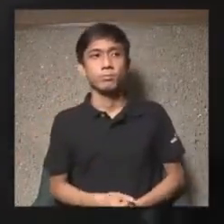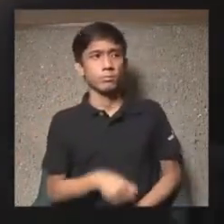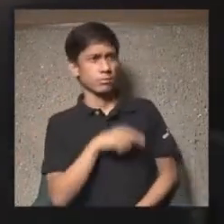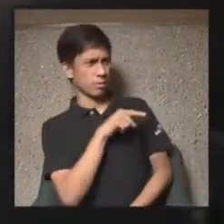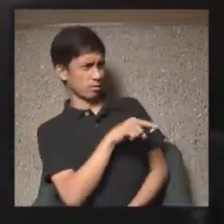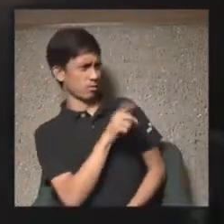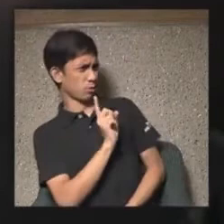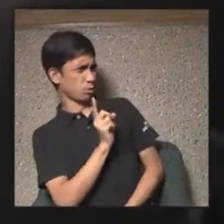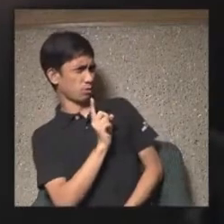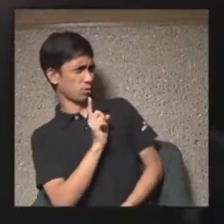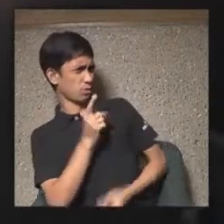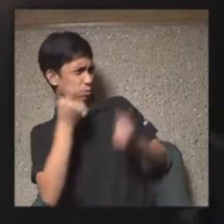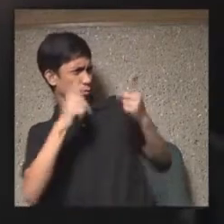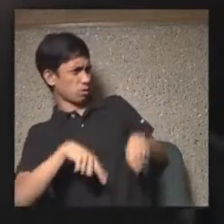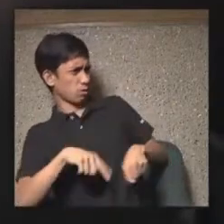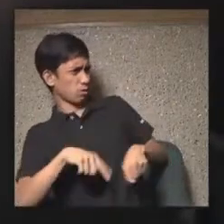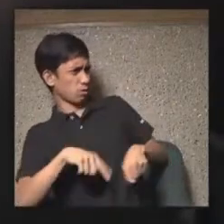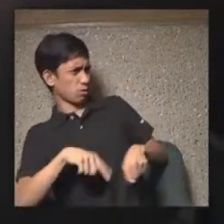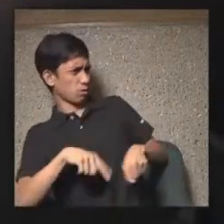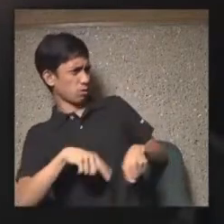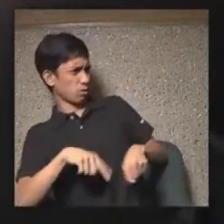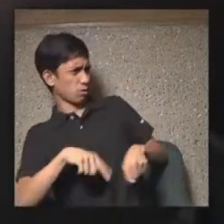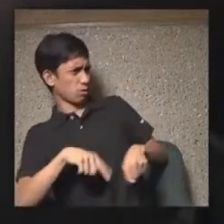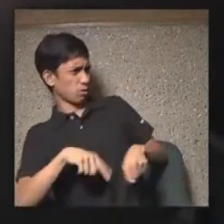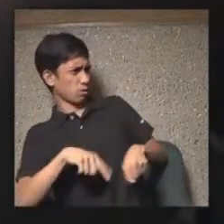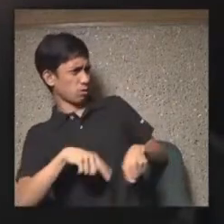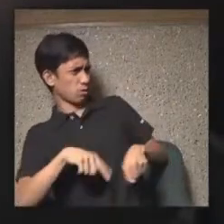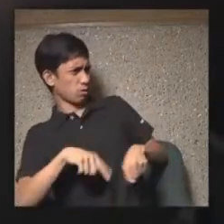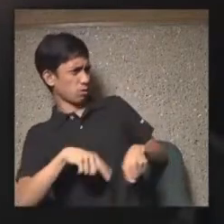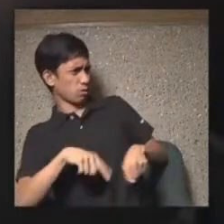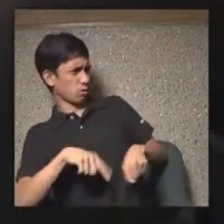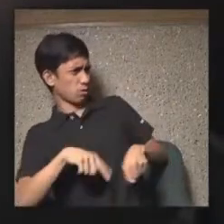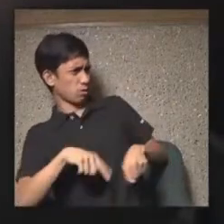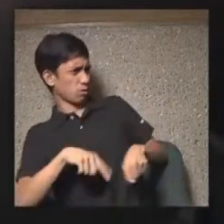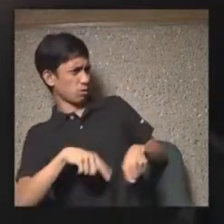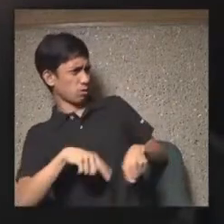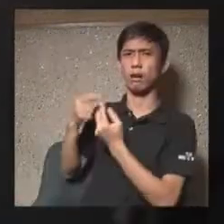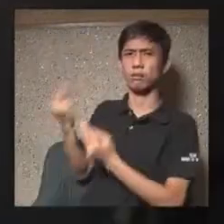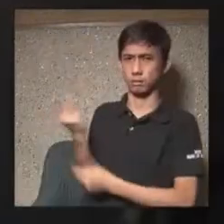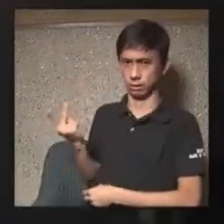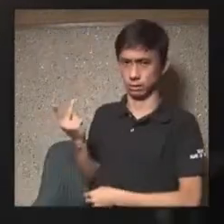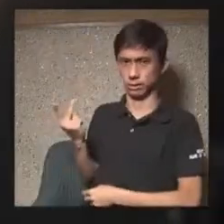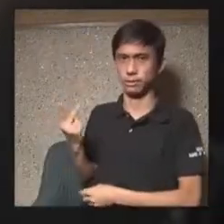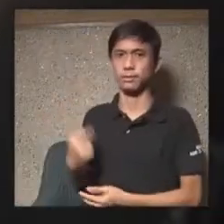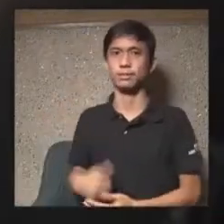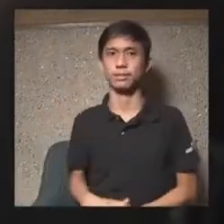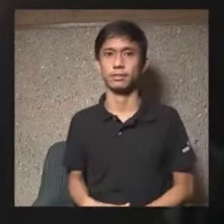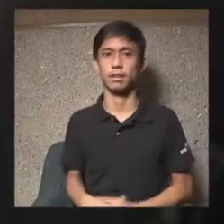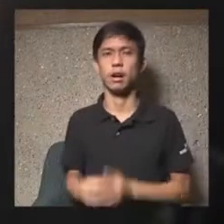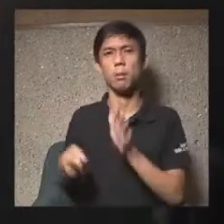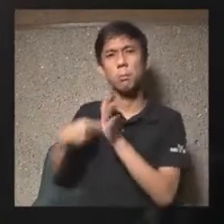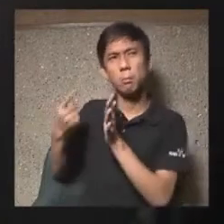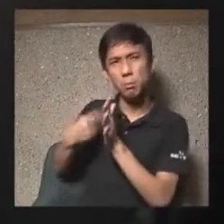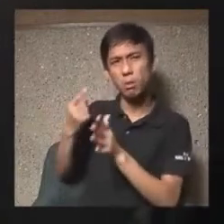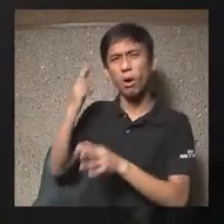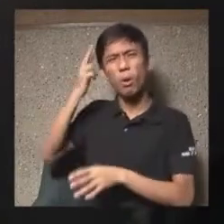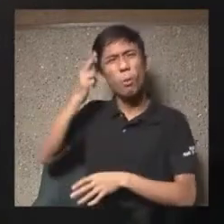I said, we're now boyfriend and girlfriend. For some reason, she did not object.